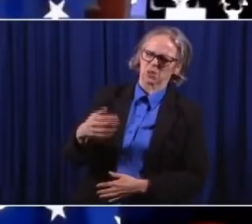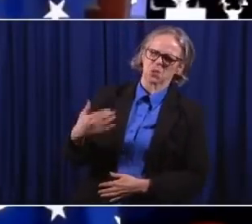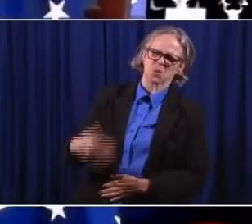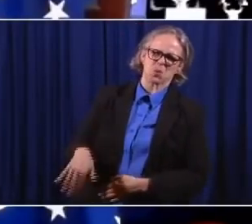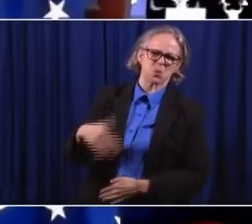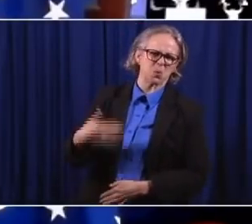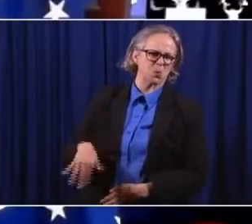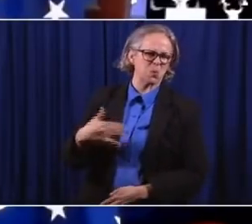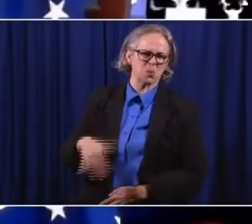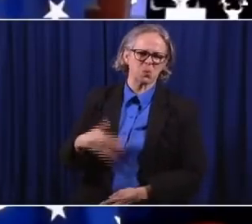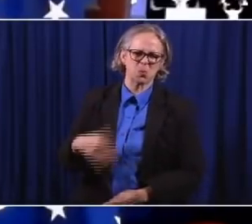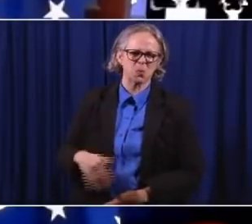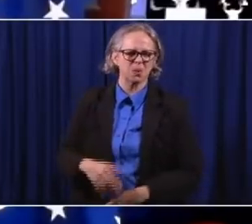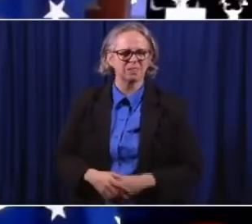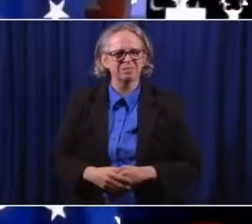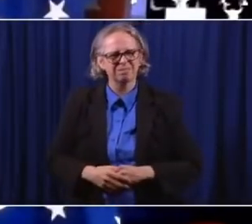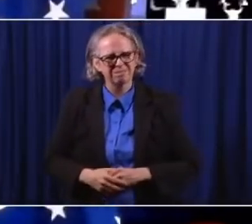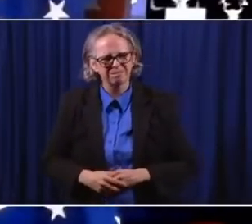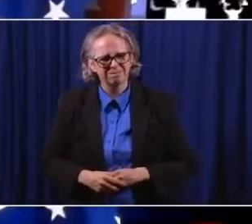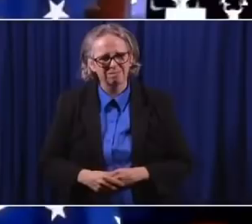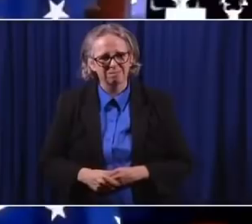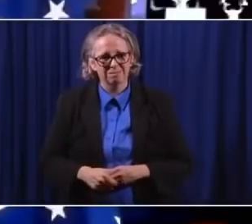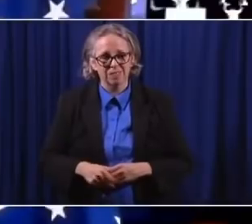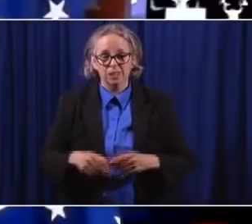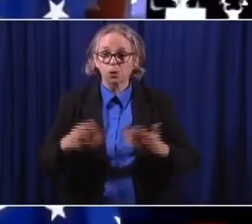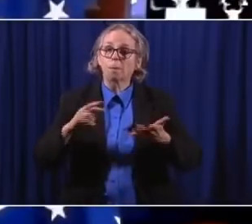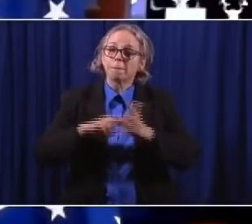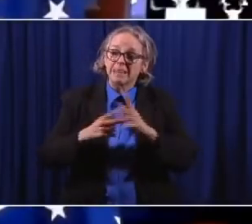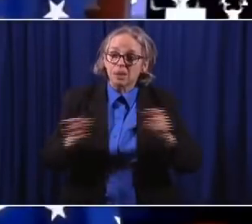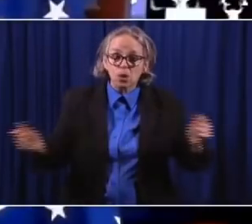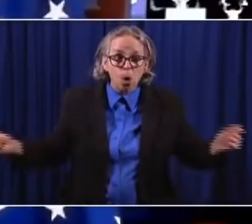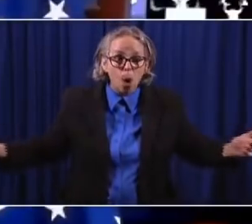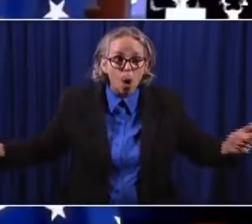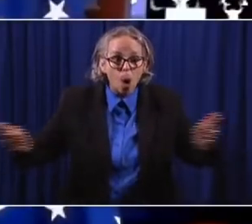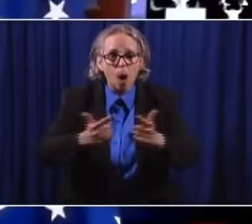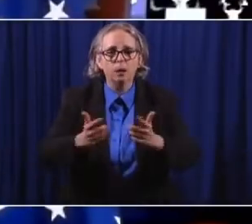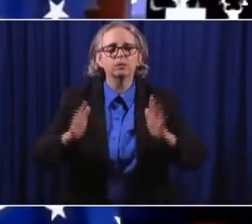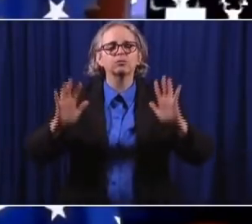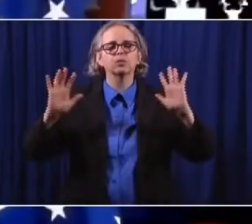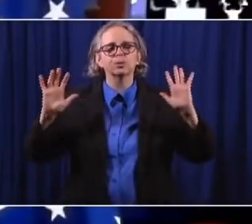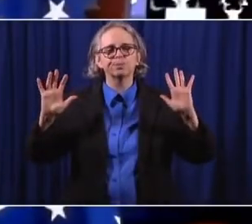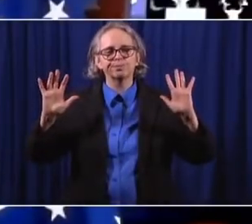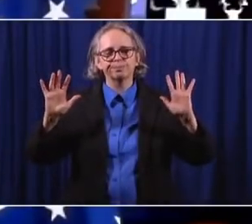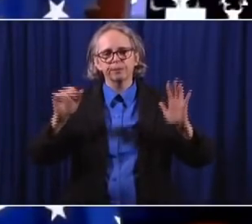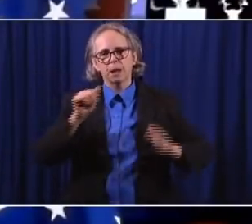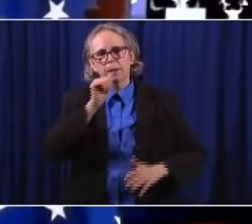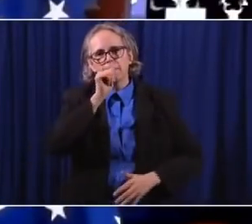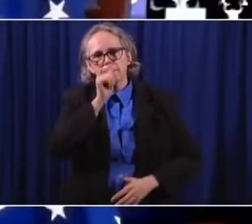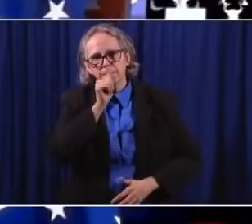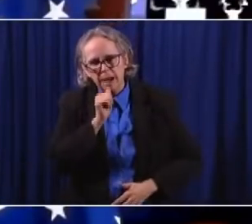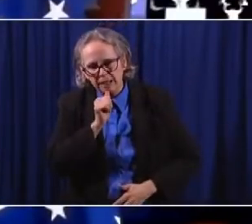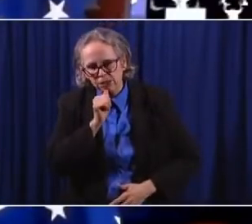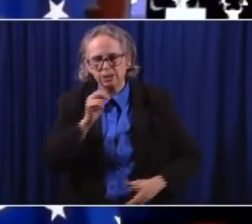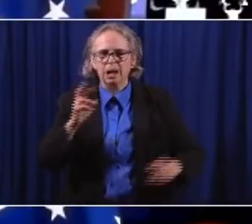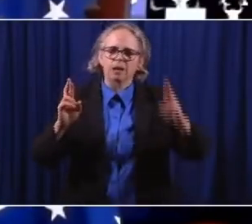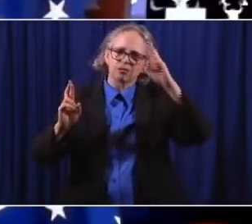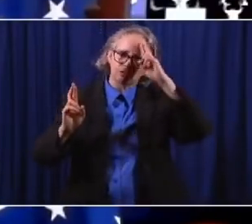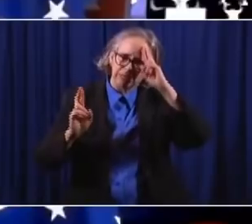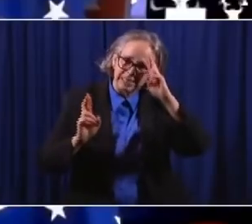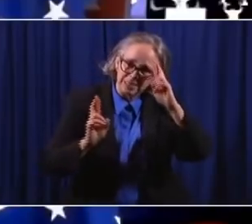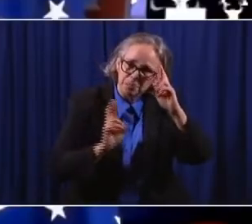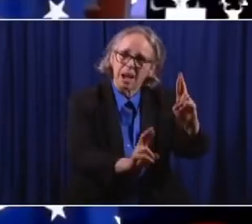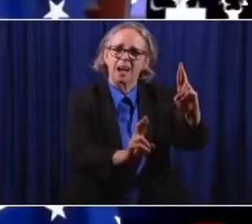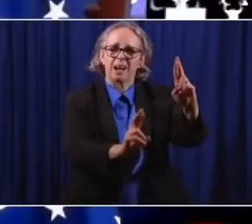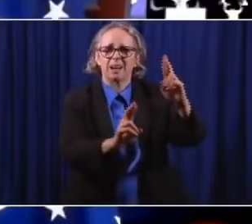requires all of us to exercise some civility with one another and to respect each other's responsibilities, to respect